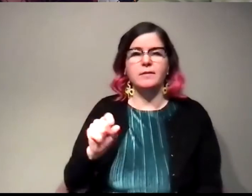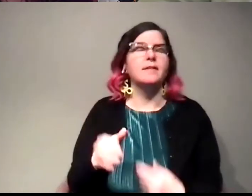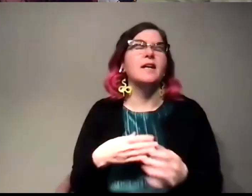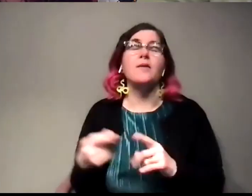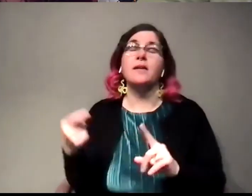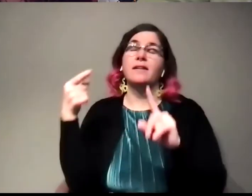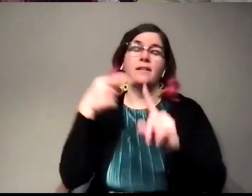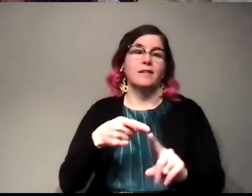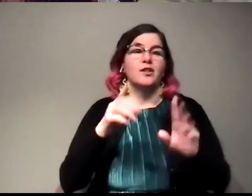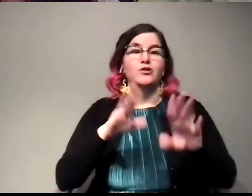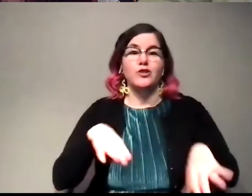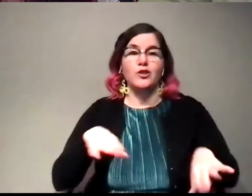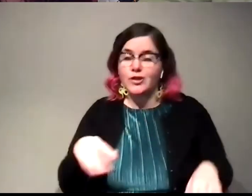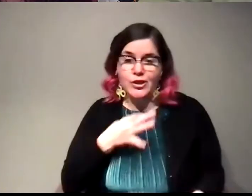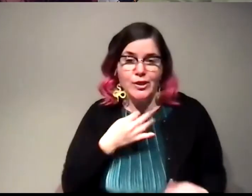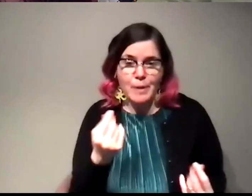to children's questions.